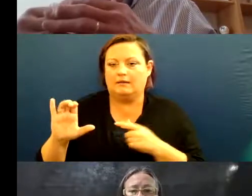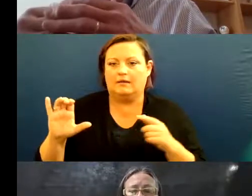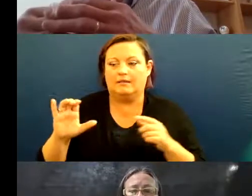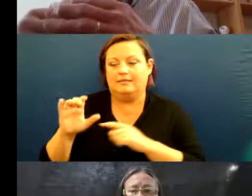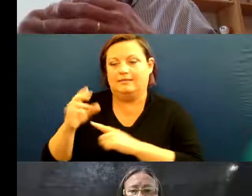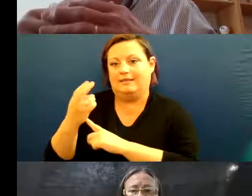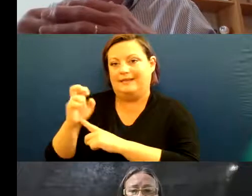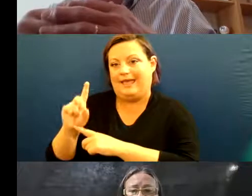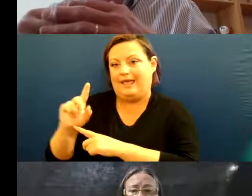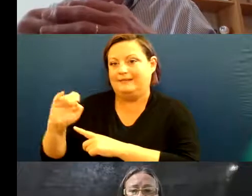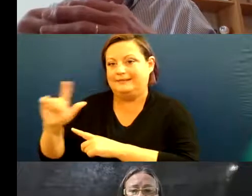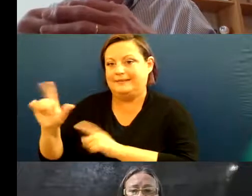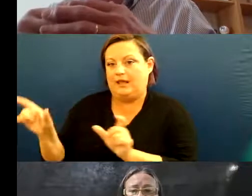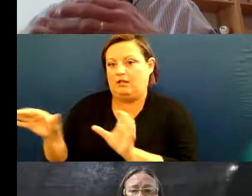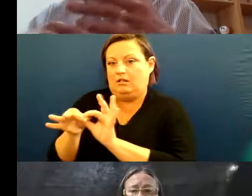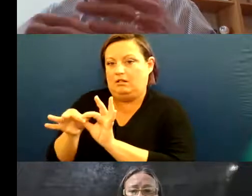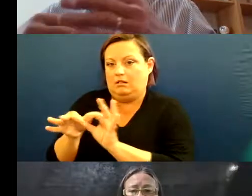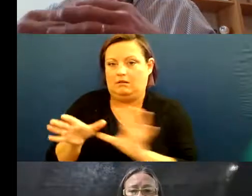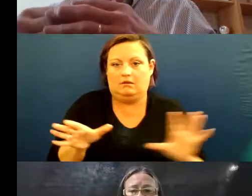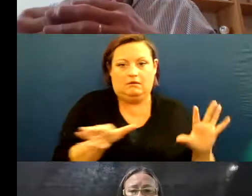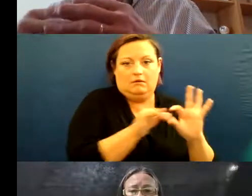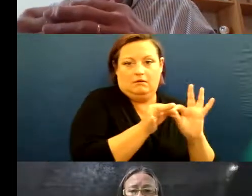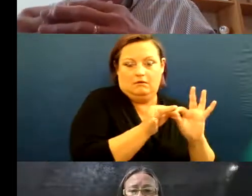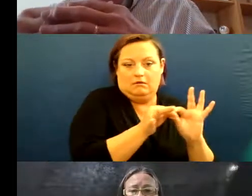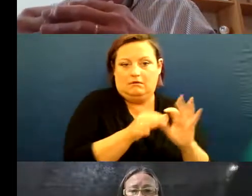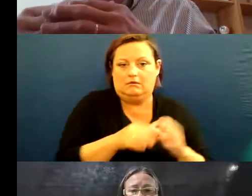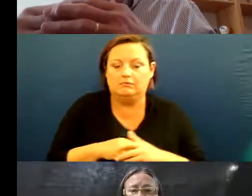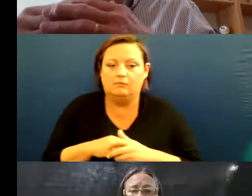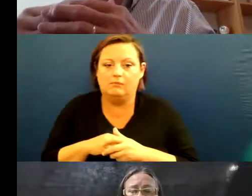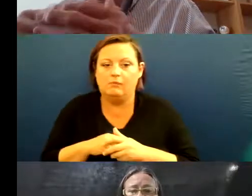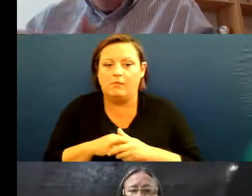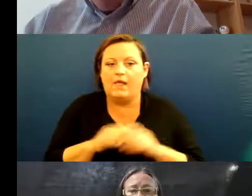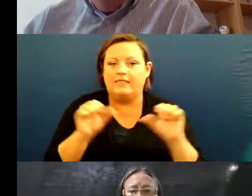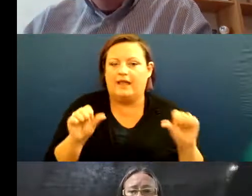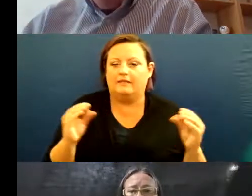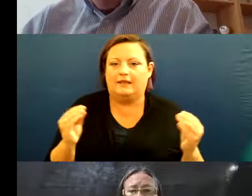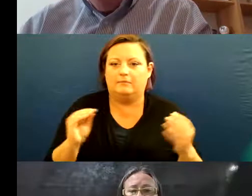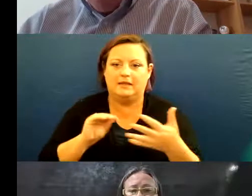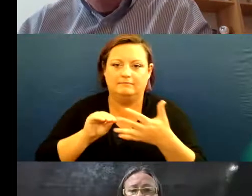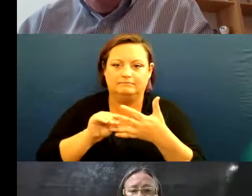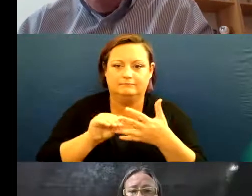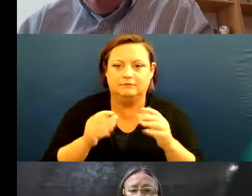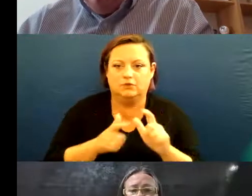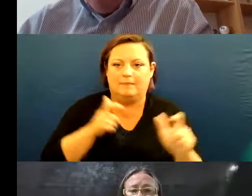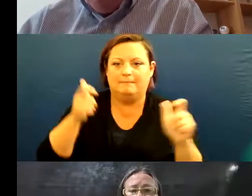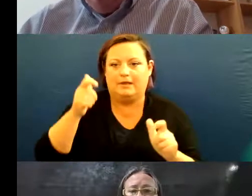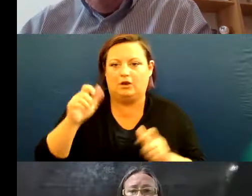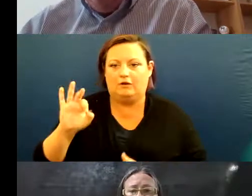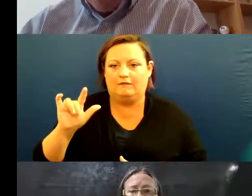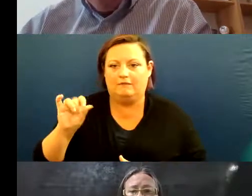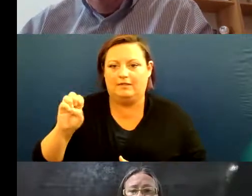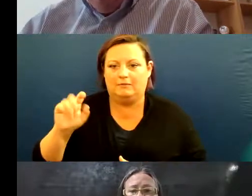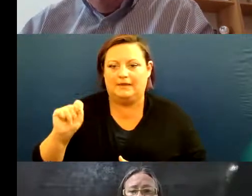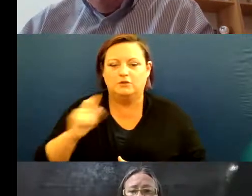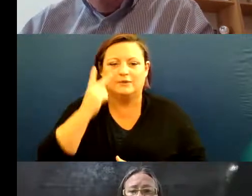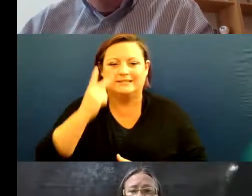combine together to begin to form dimers to assemble into the larger filament. The filaments are shown in the bottom